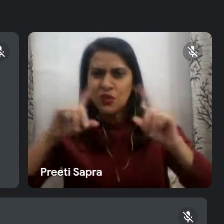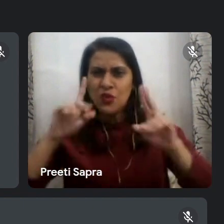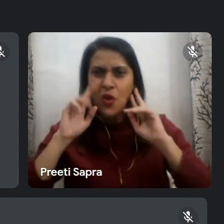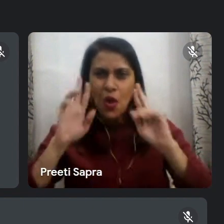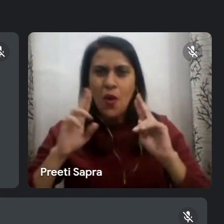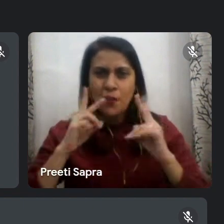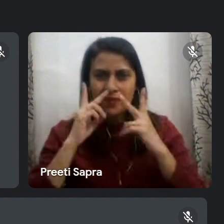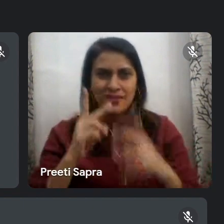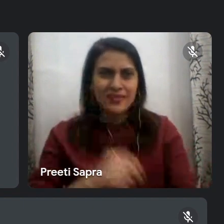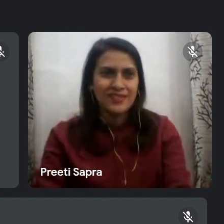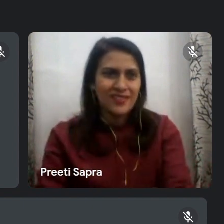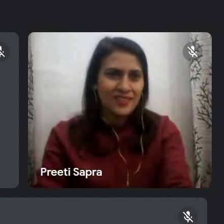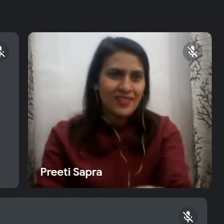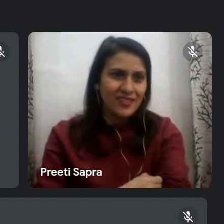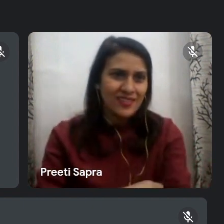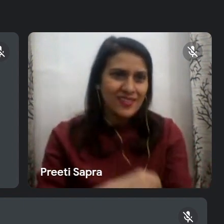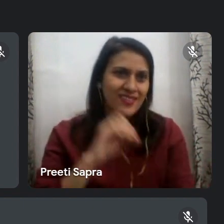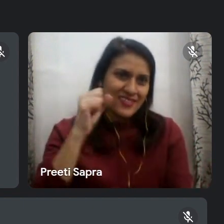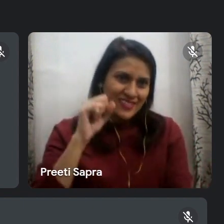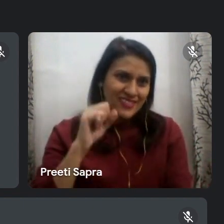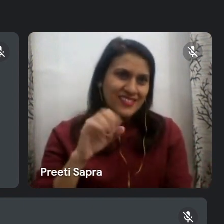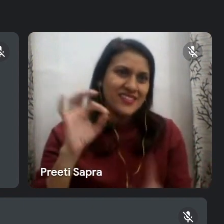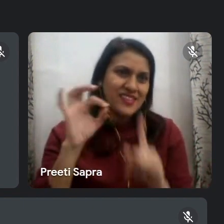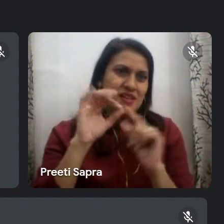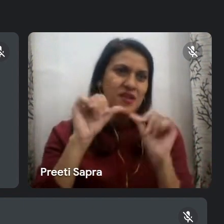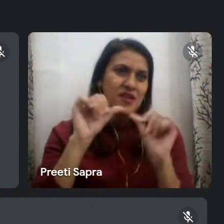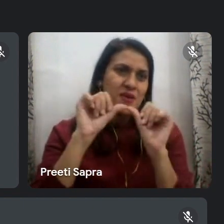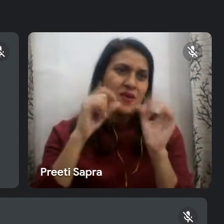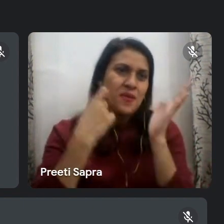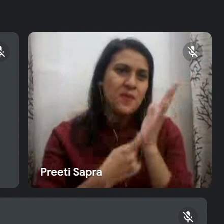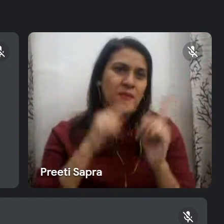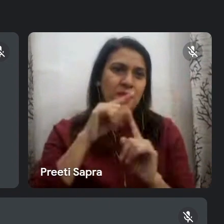your screen. Yep, You should I will check. my- Give me a second.